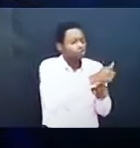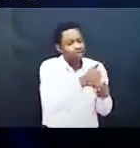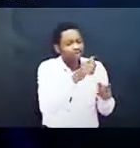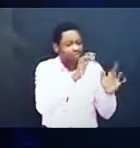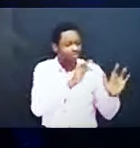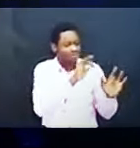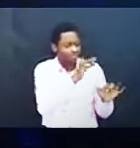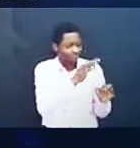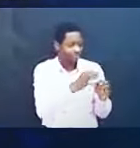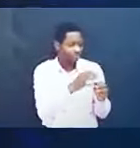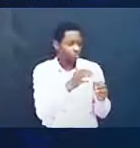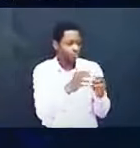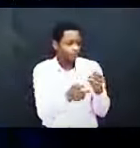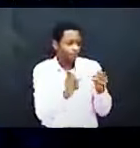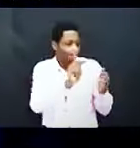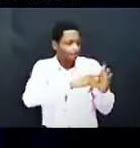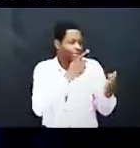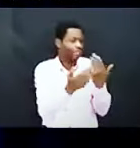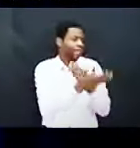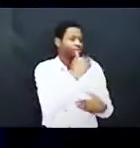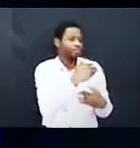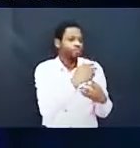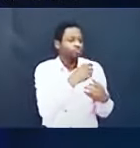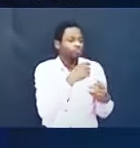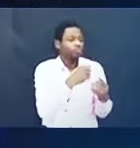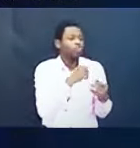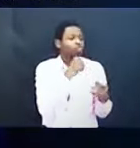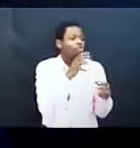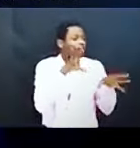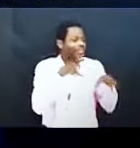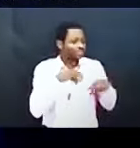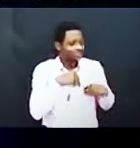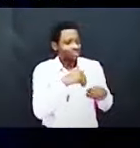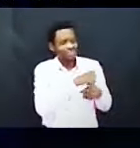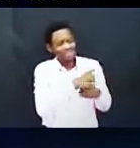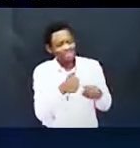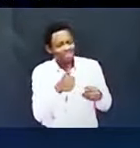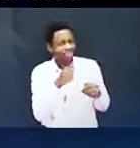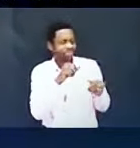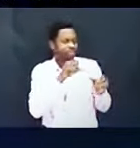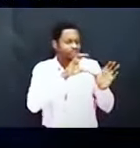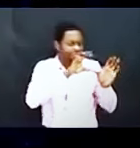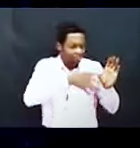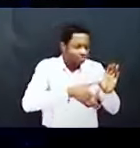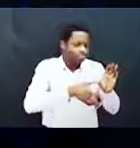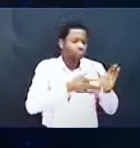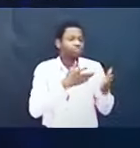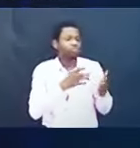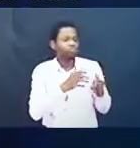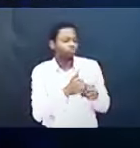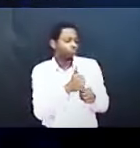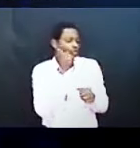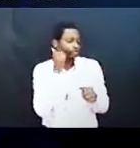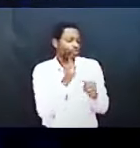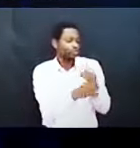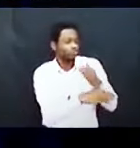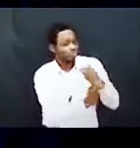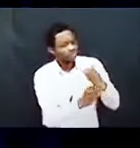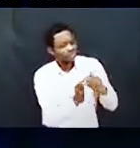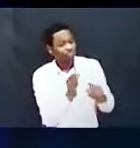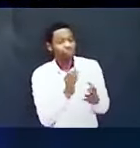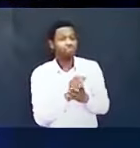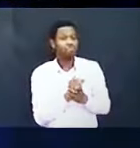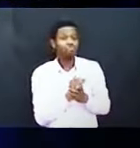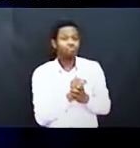takes revenge. He will not accept any compensation. He will refuse a bribe,